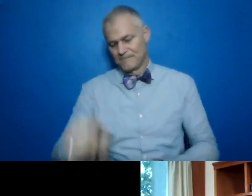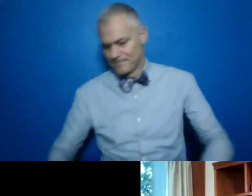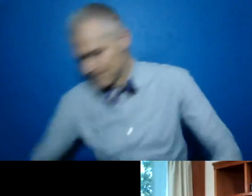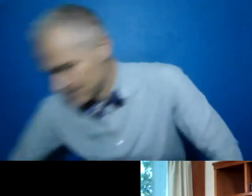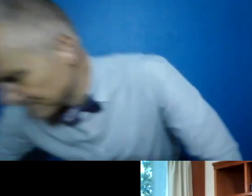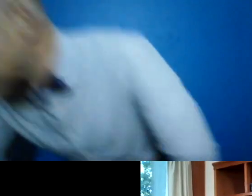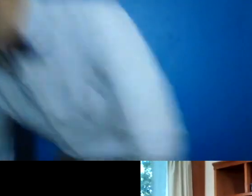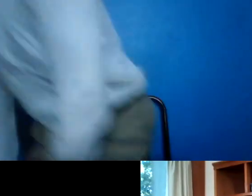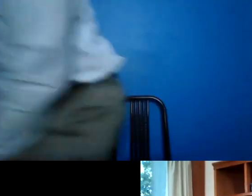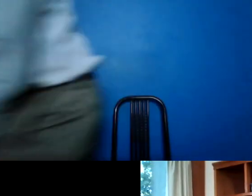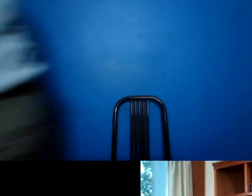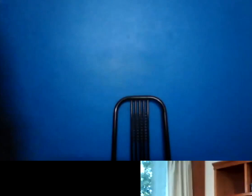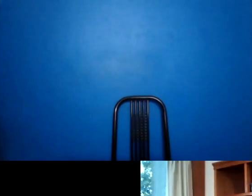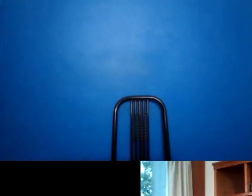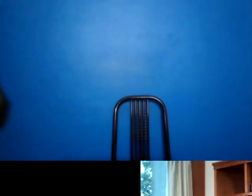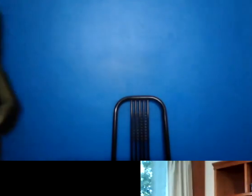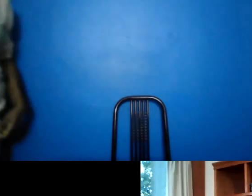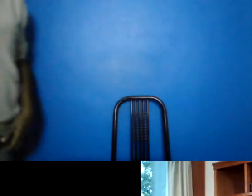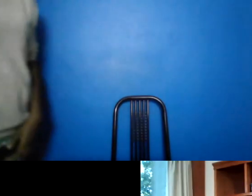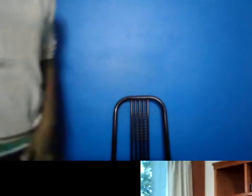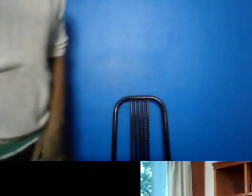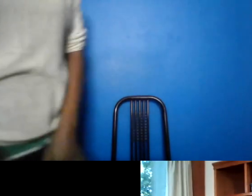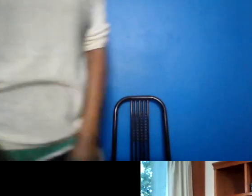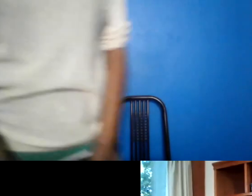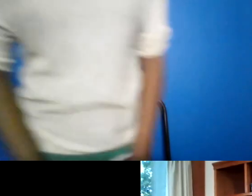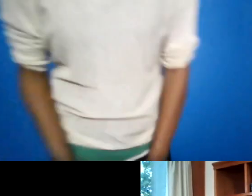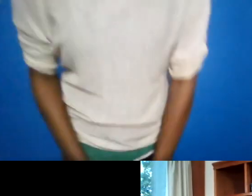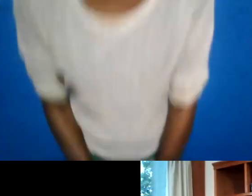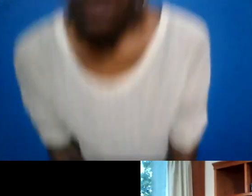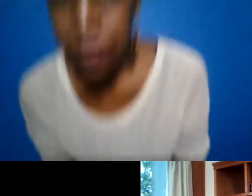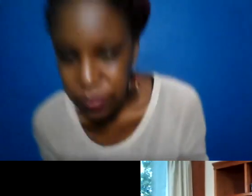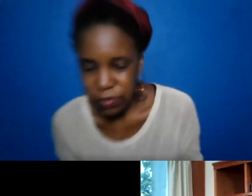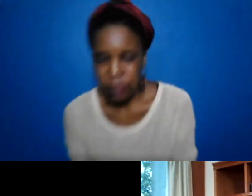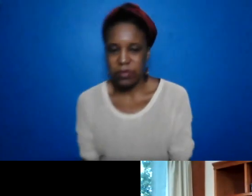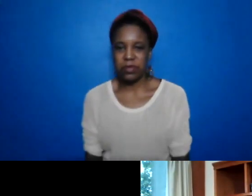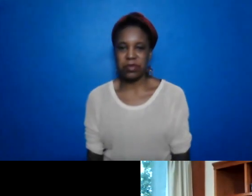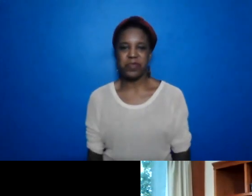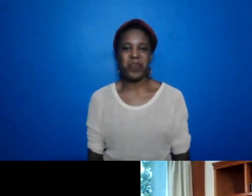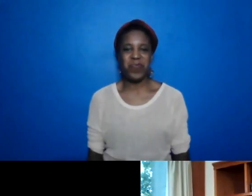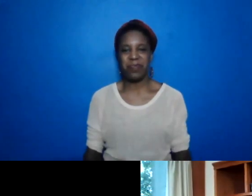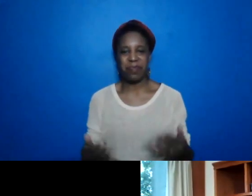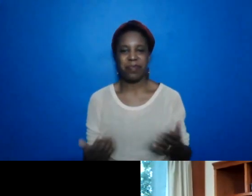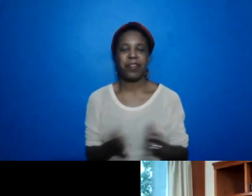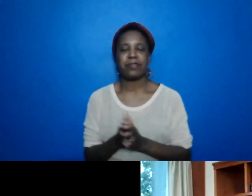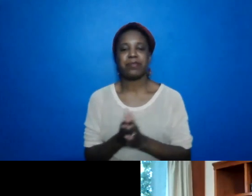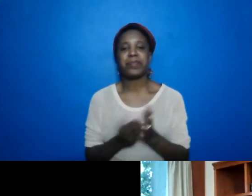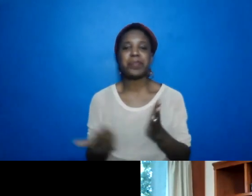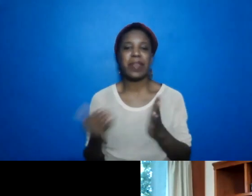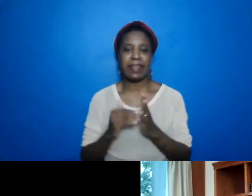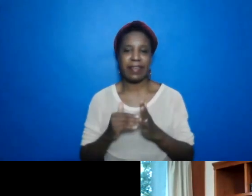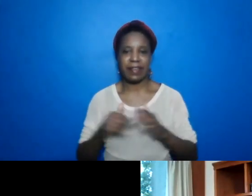it's transformative community conferencing. Mm-hmm. And so it's not necessarily